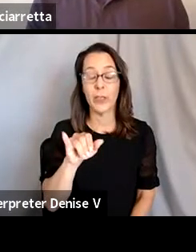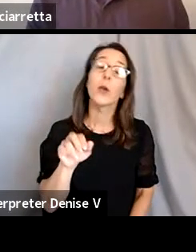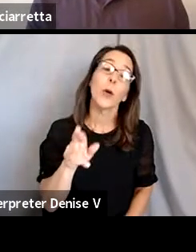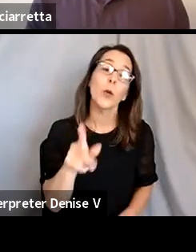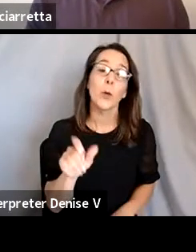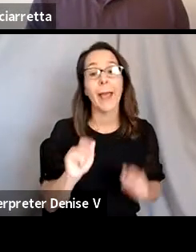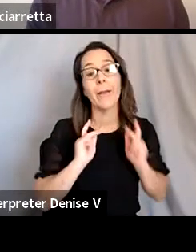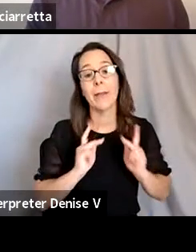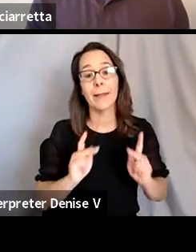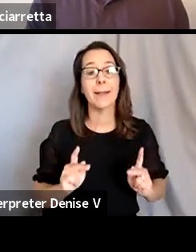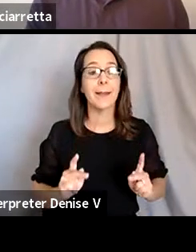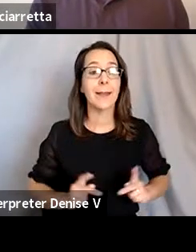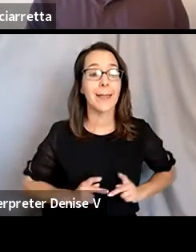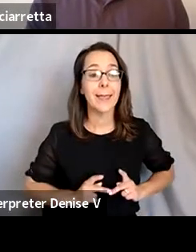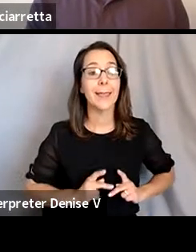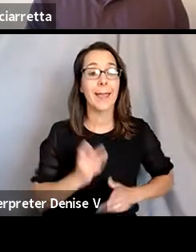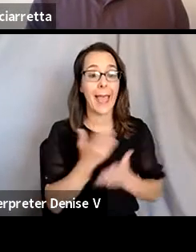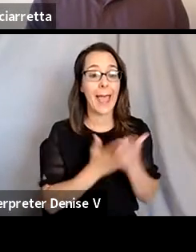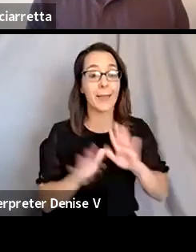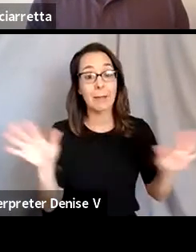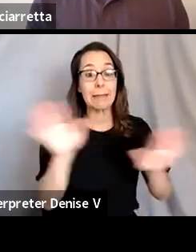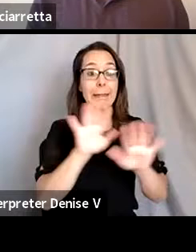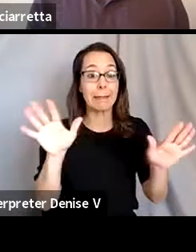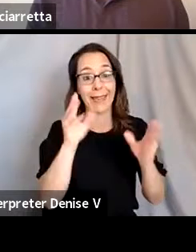and wave at us.